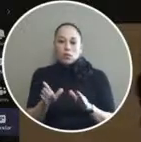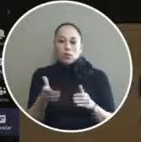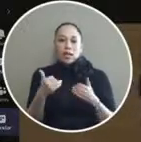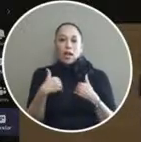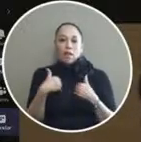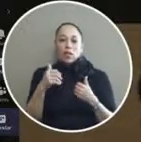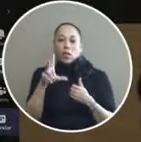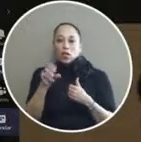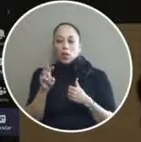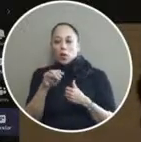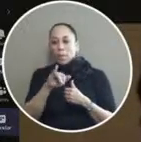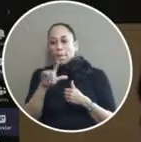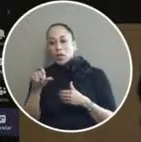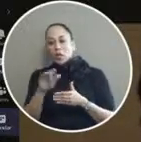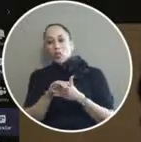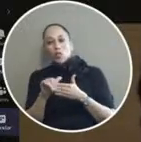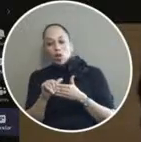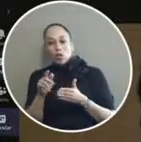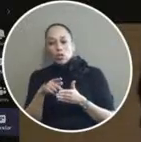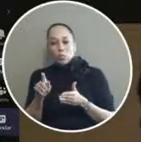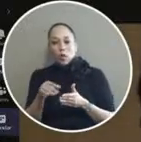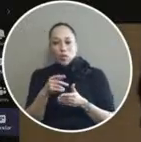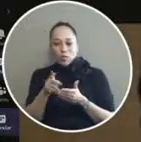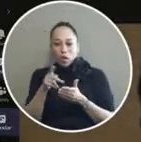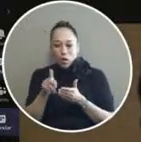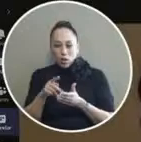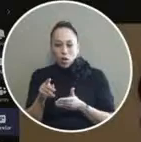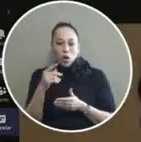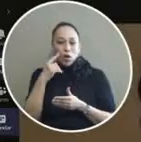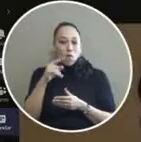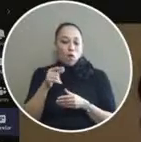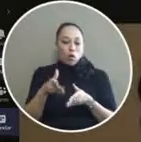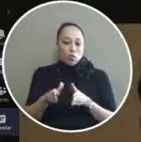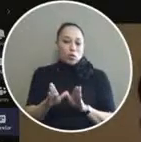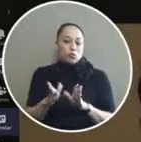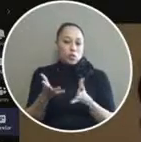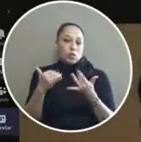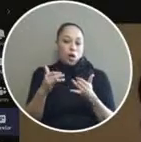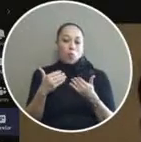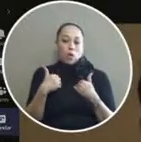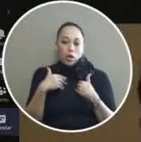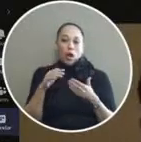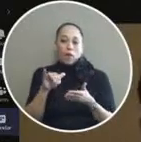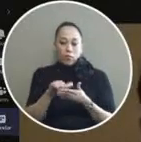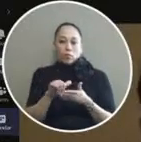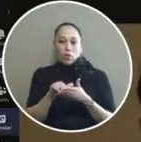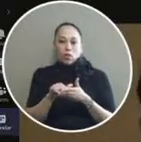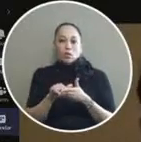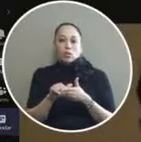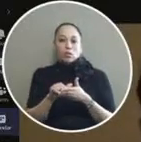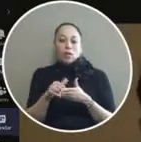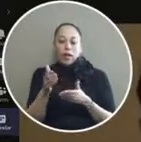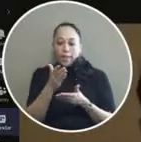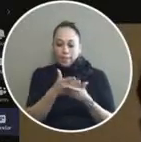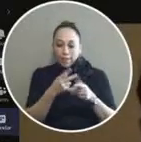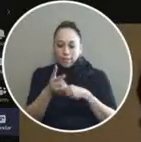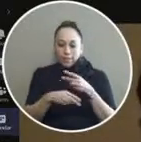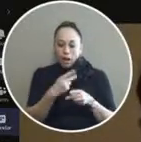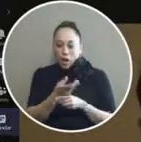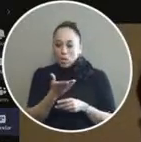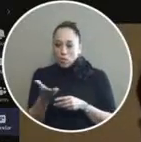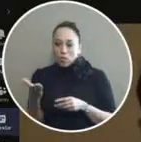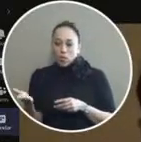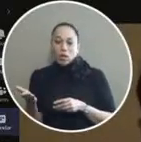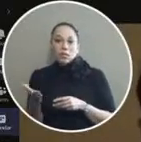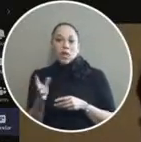over $30 million in annual pay-as-you-go dollars for the streets that we now do have those kind of dollars for those kinds of things. And we didn't have